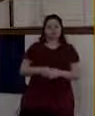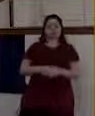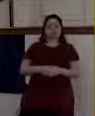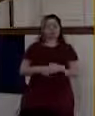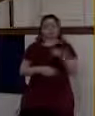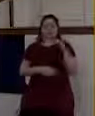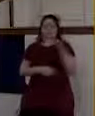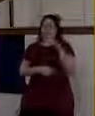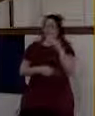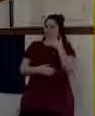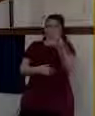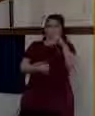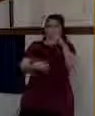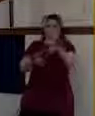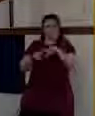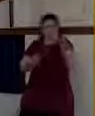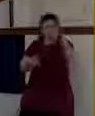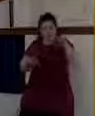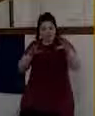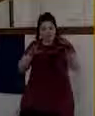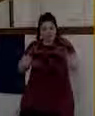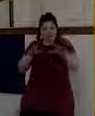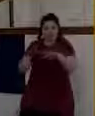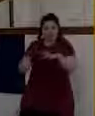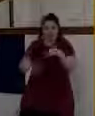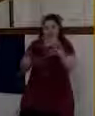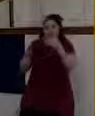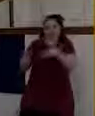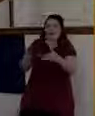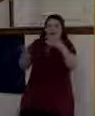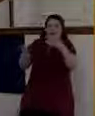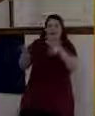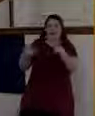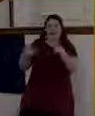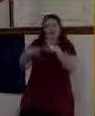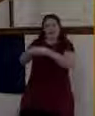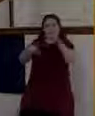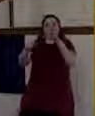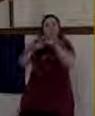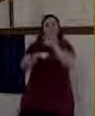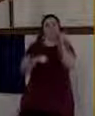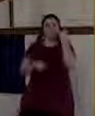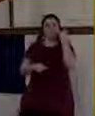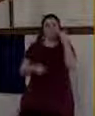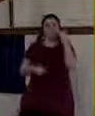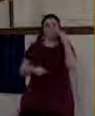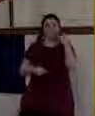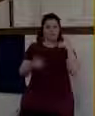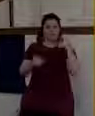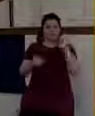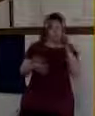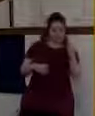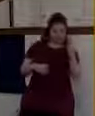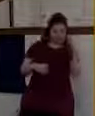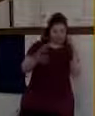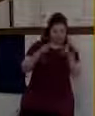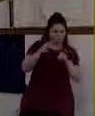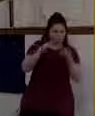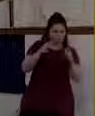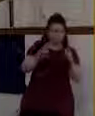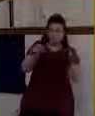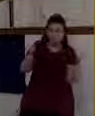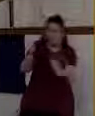under an oak tree? He was obviously there long enough for this older prophet to catch up to him, so he wasn't really in a hurry to get out of the land